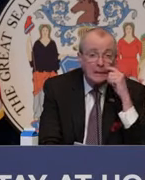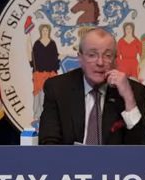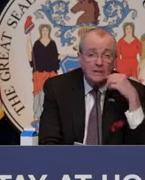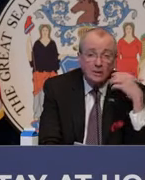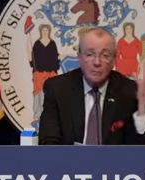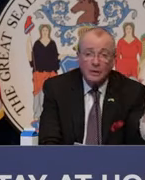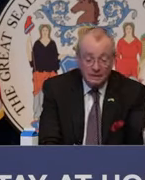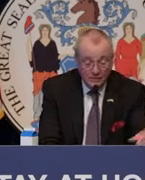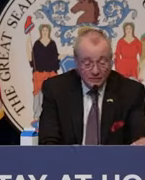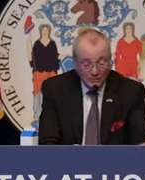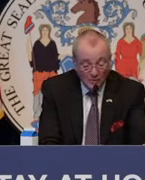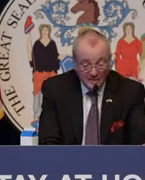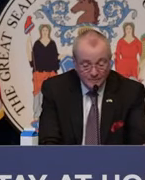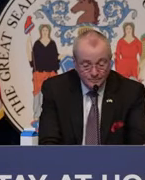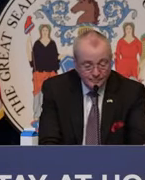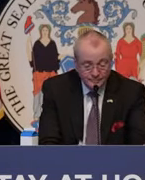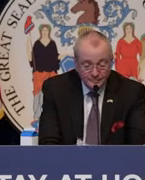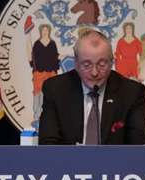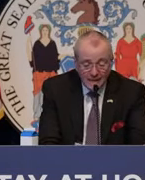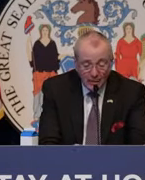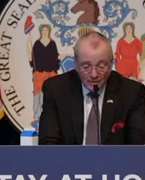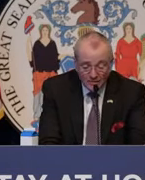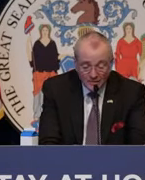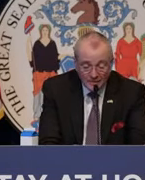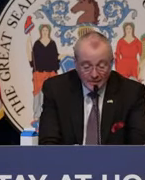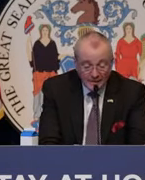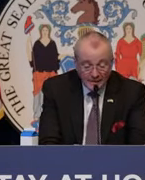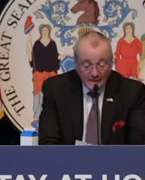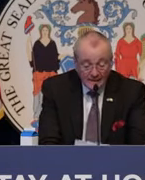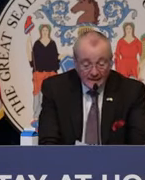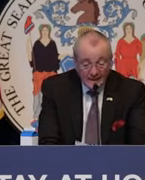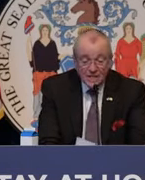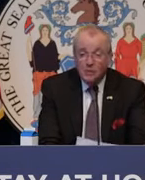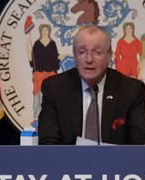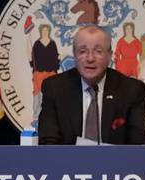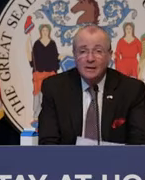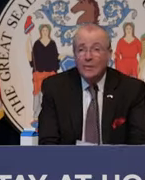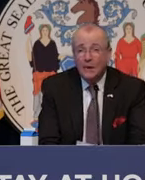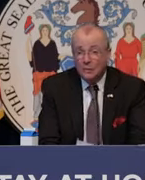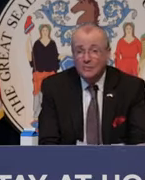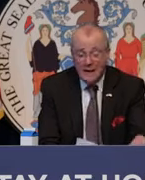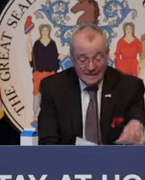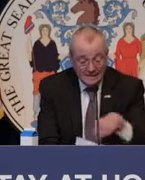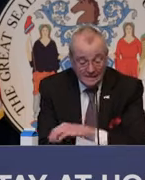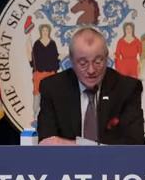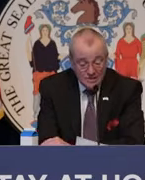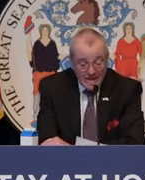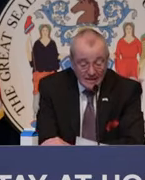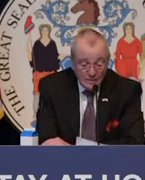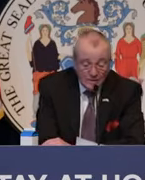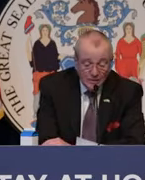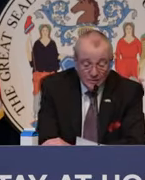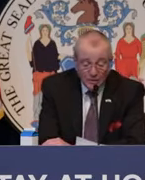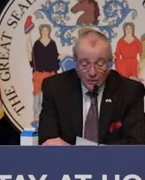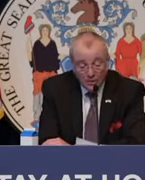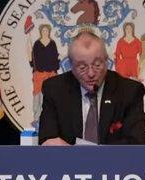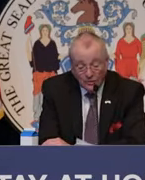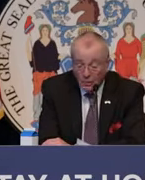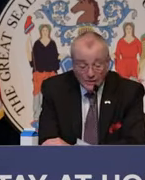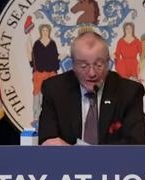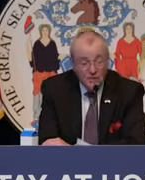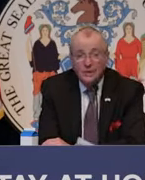report at some point later this week. However, as we are on that road back, sadly, we know that